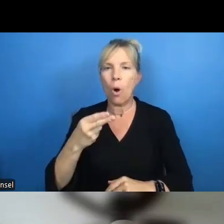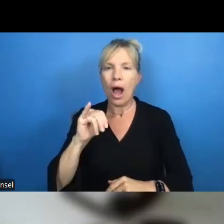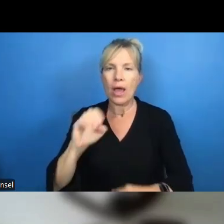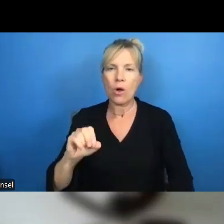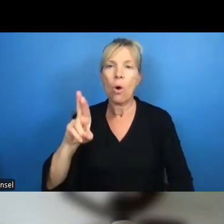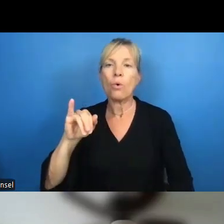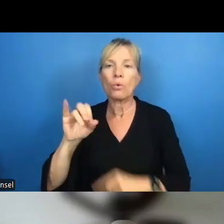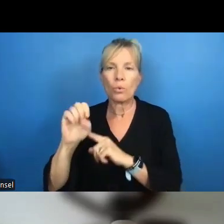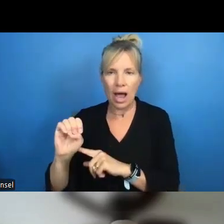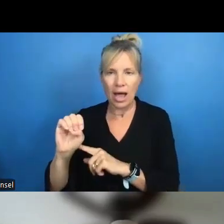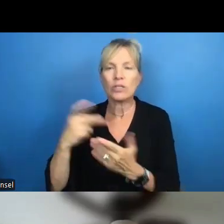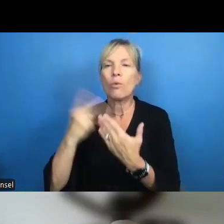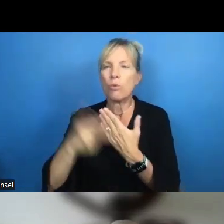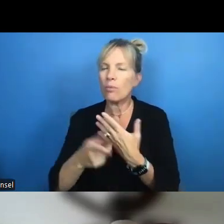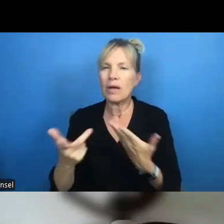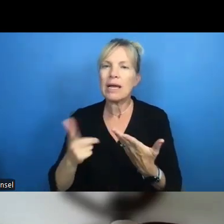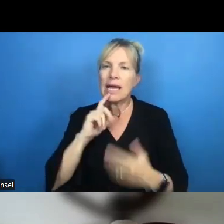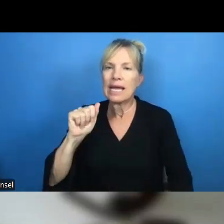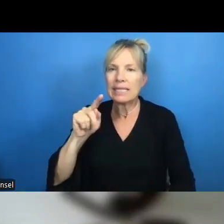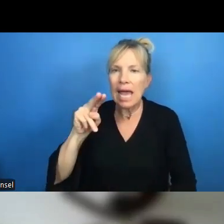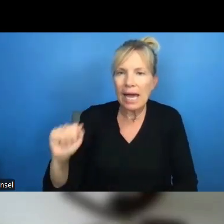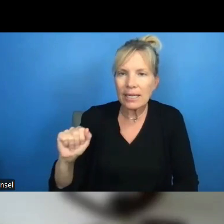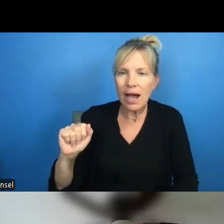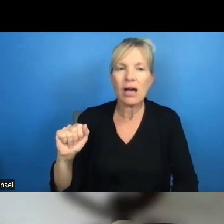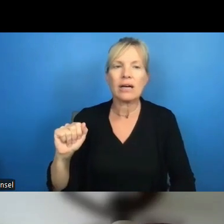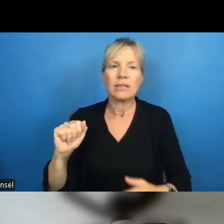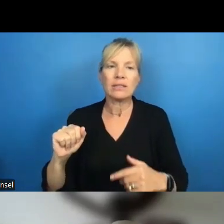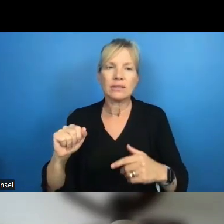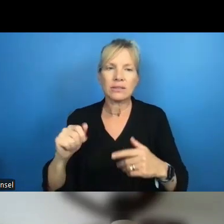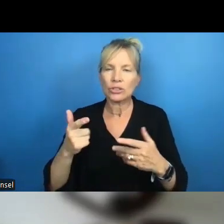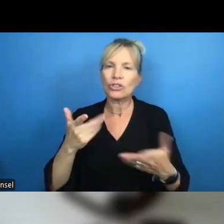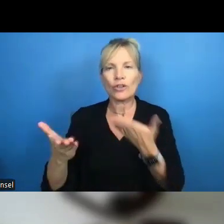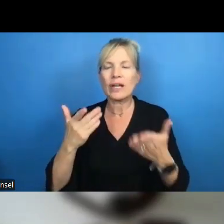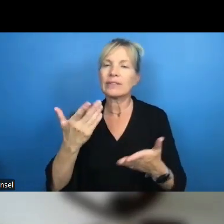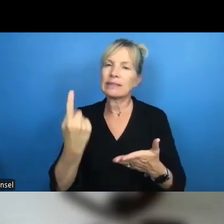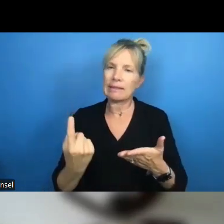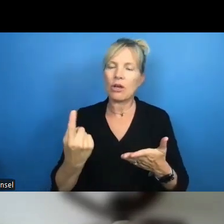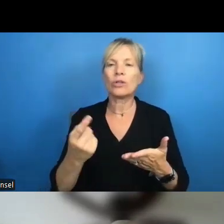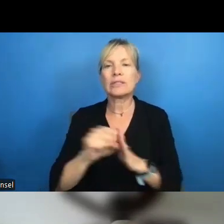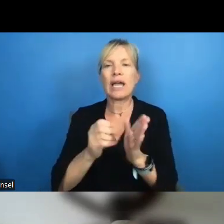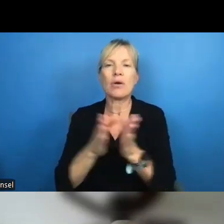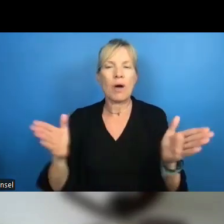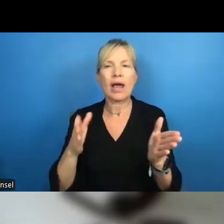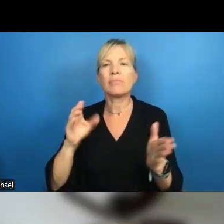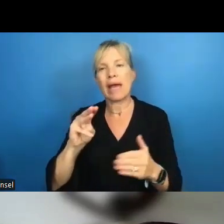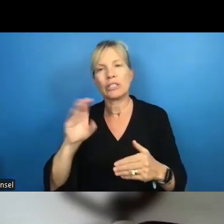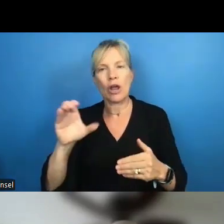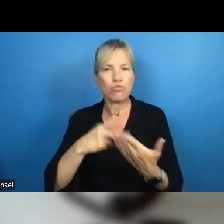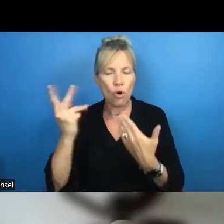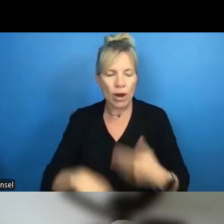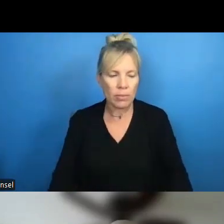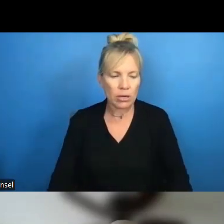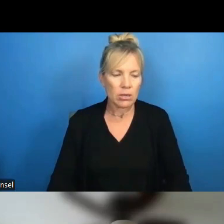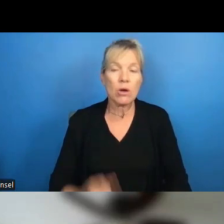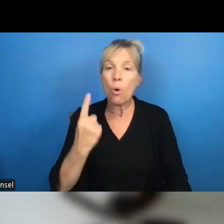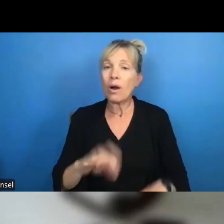program. It is Aetna Better Health of Ohio, serves as our single statewide specialized managed care program. And one of